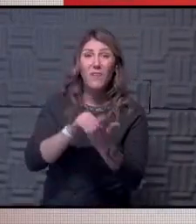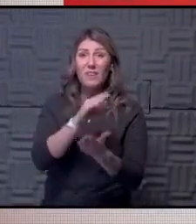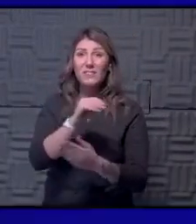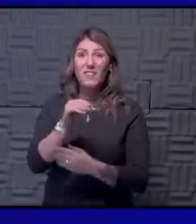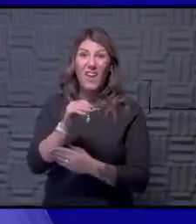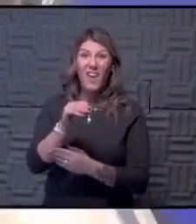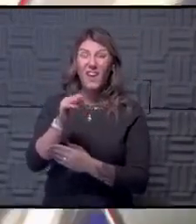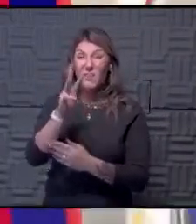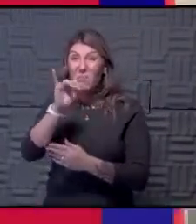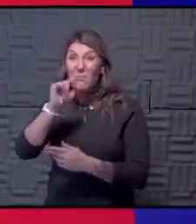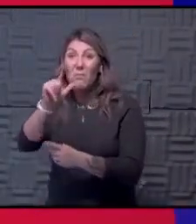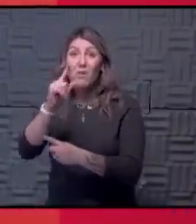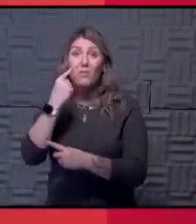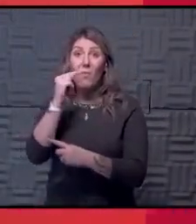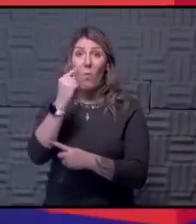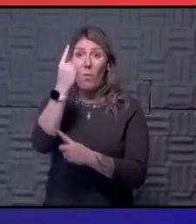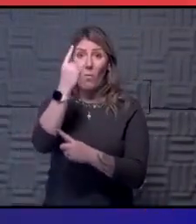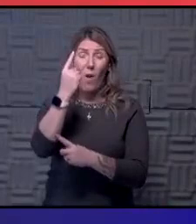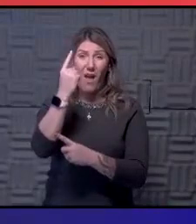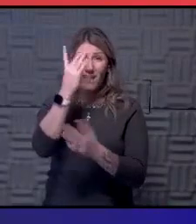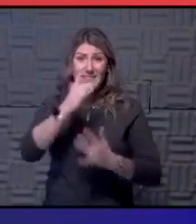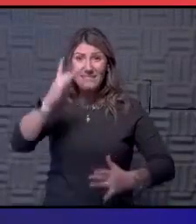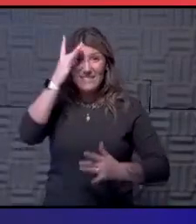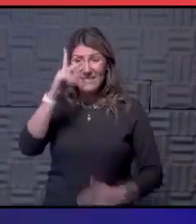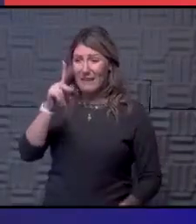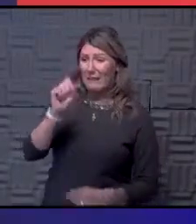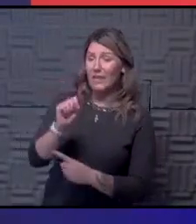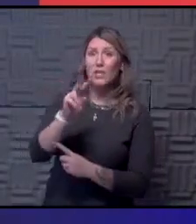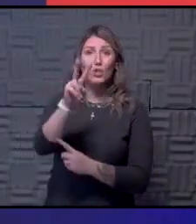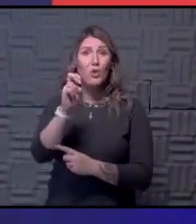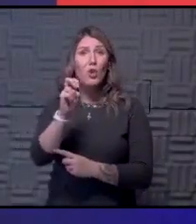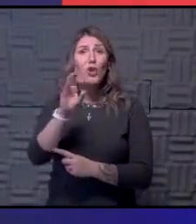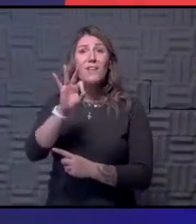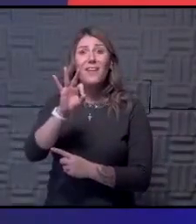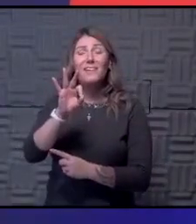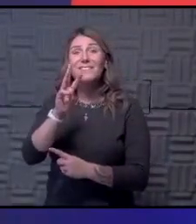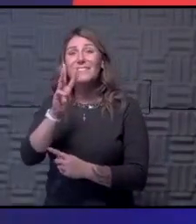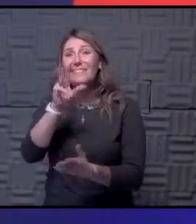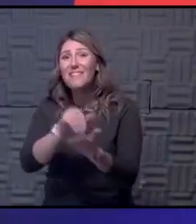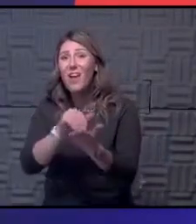single disease. Here are the Kansas numbers: 296,000 cases,